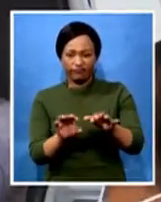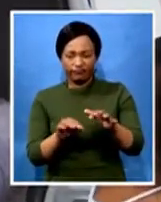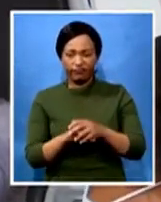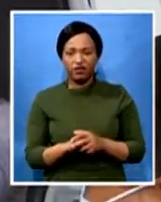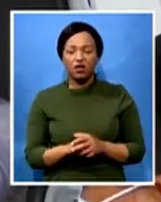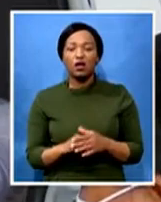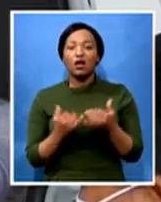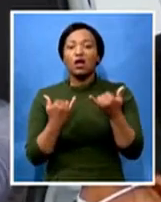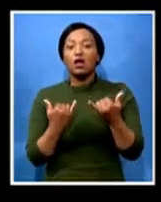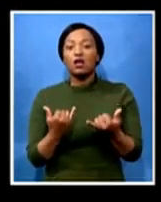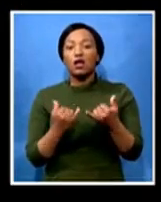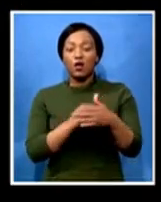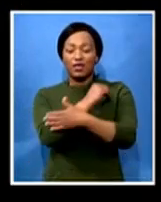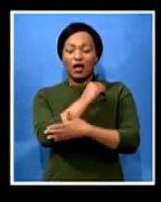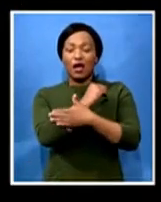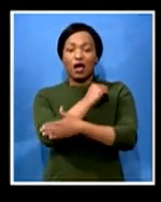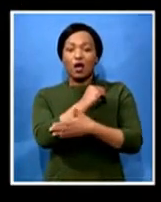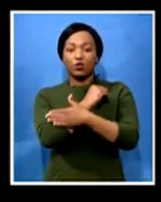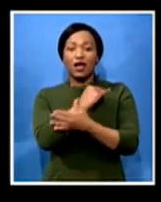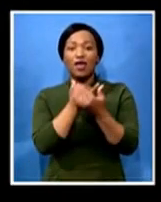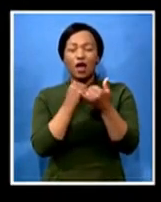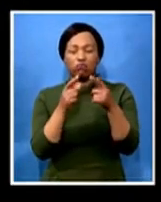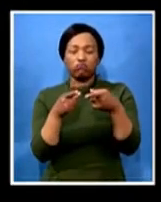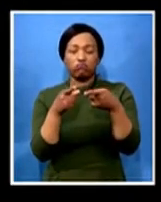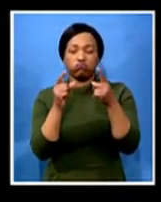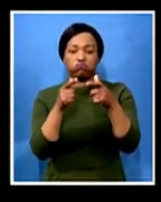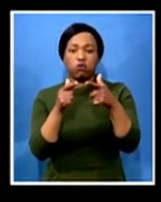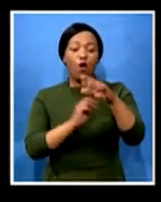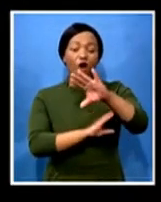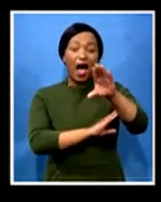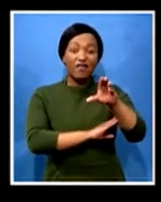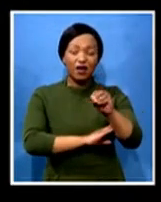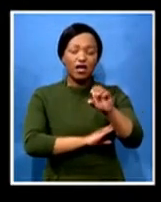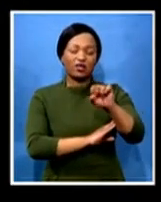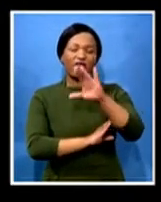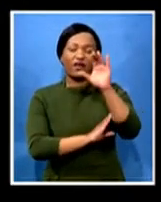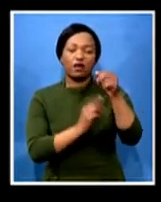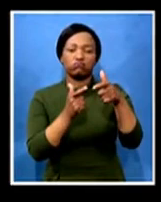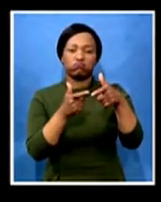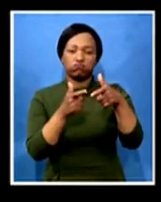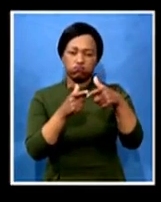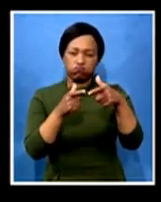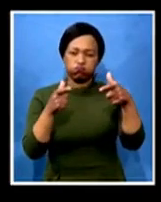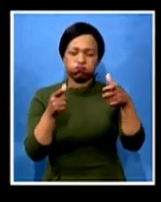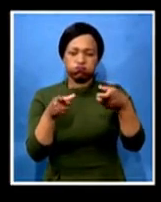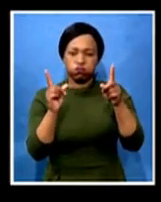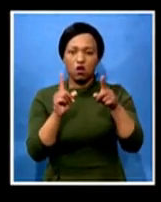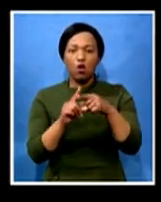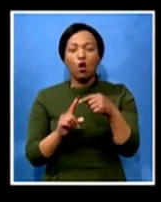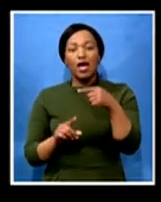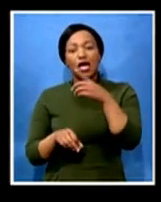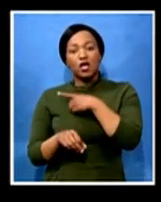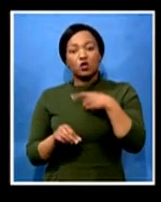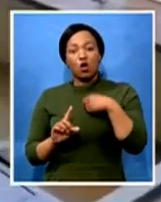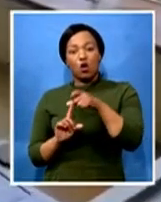African continent. 32-year-old Dr. Andrew Williams is a medical practitioner at the Robertson Hospital in the